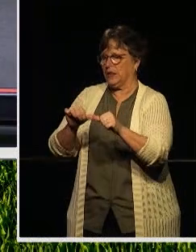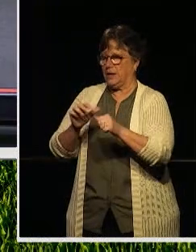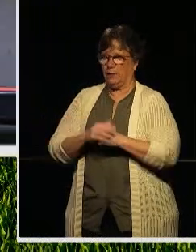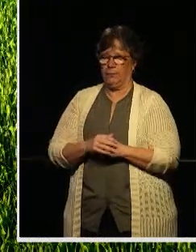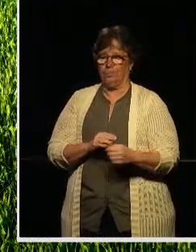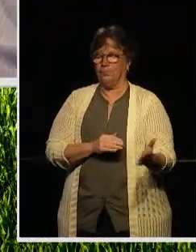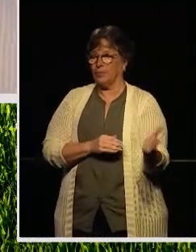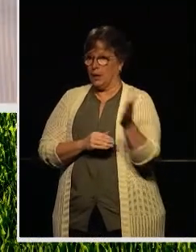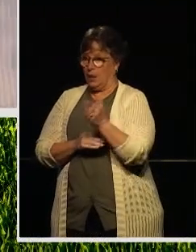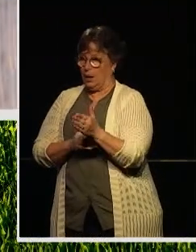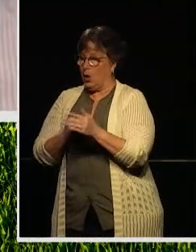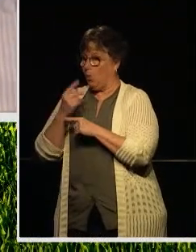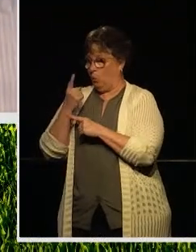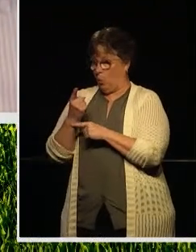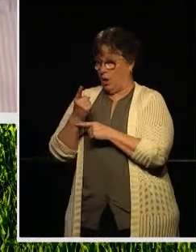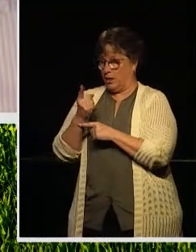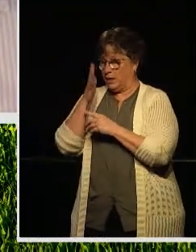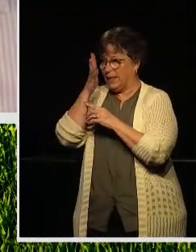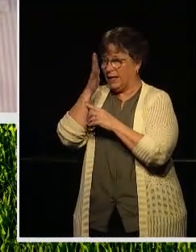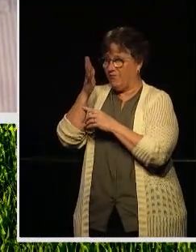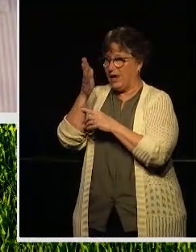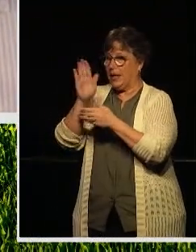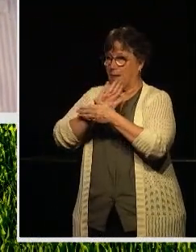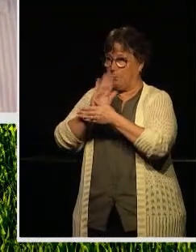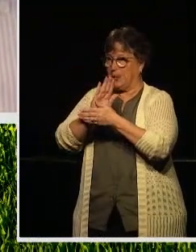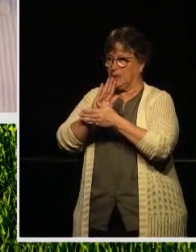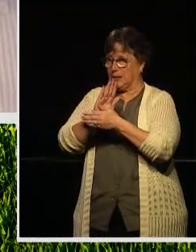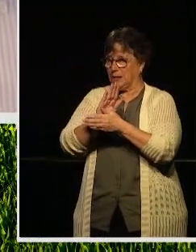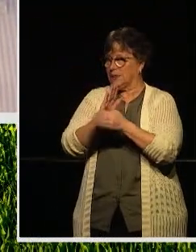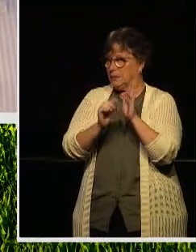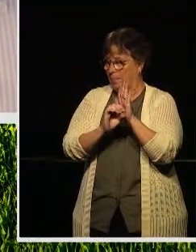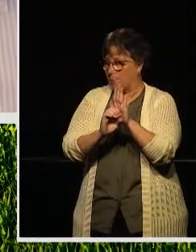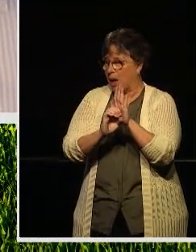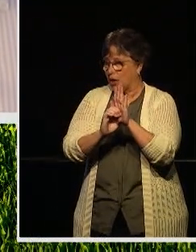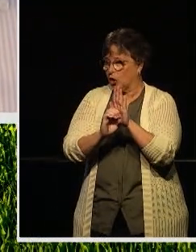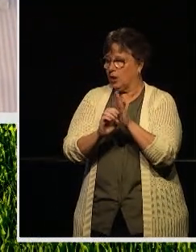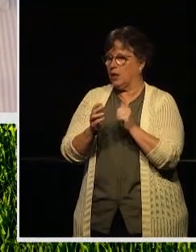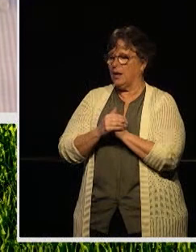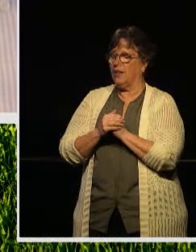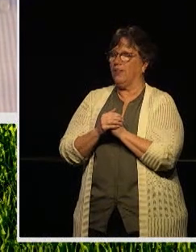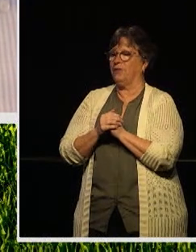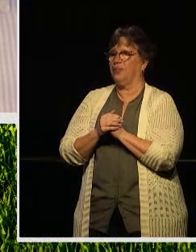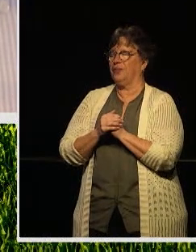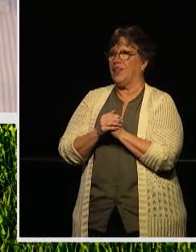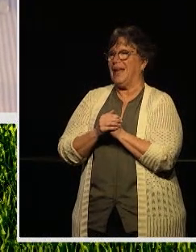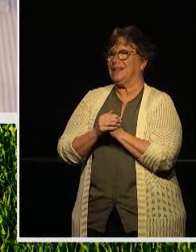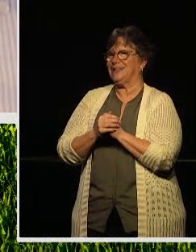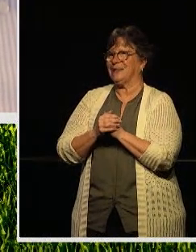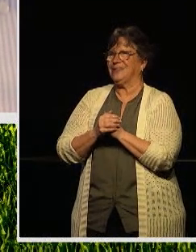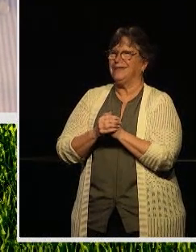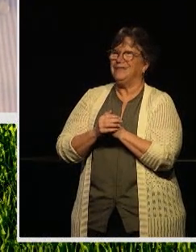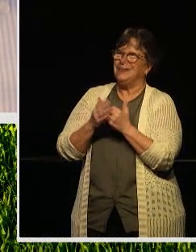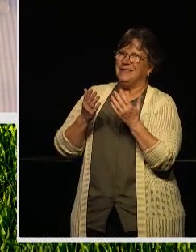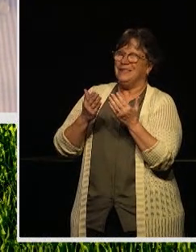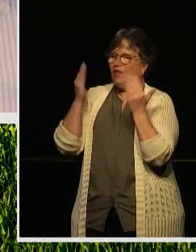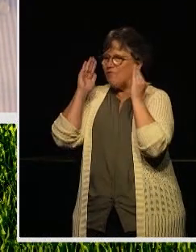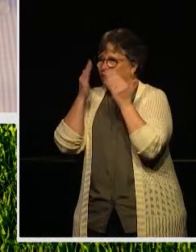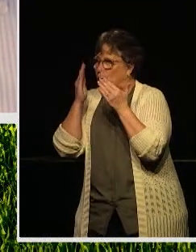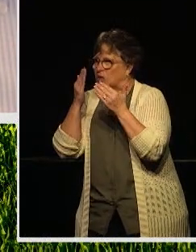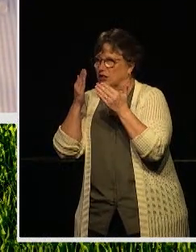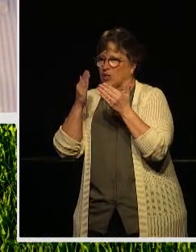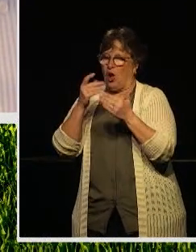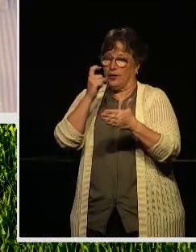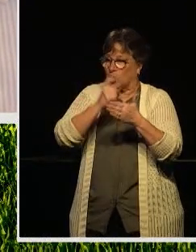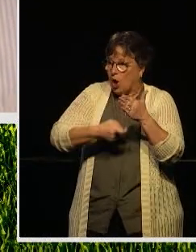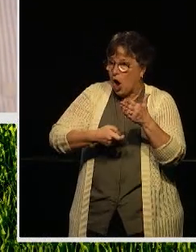One sort of innovative business model that helps overcome the gap of both the cost of the technology as well as the issue of scale for smaller